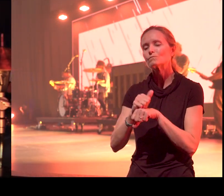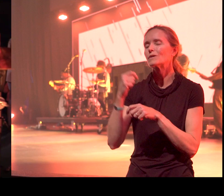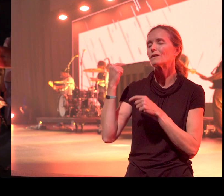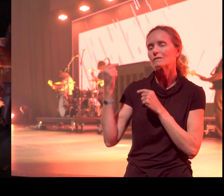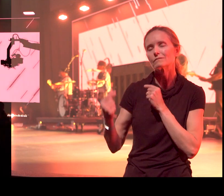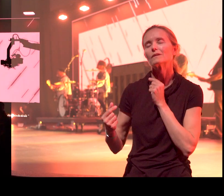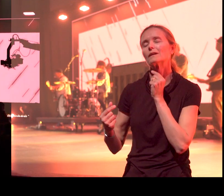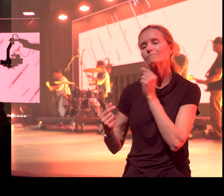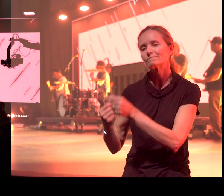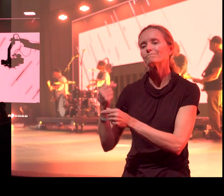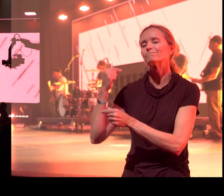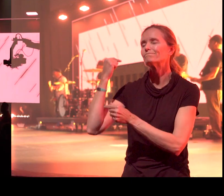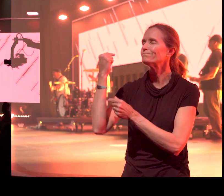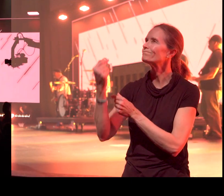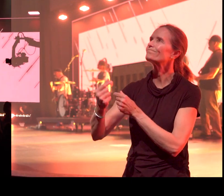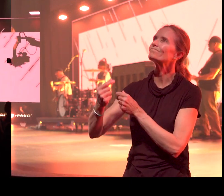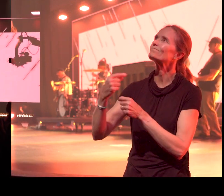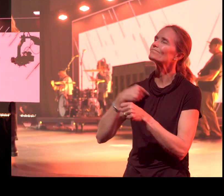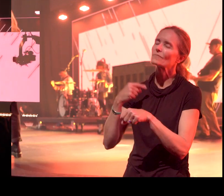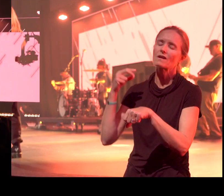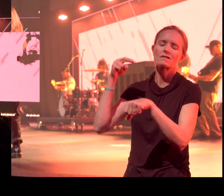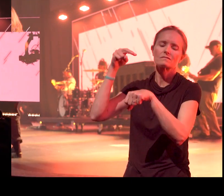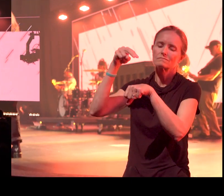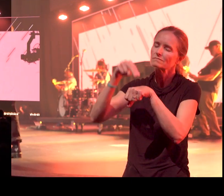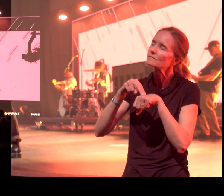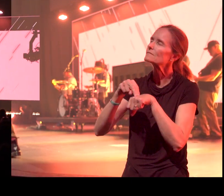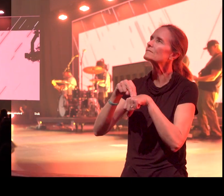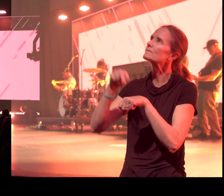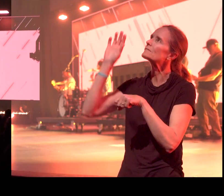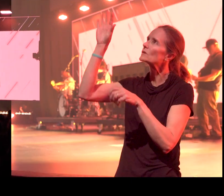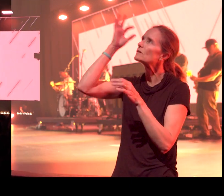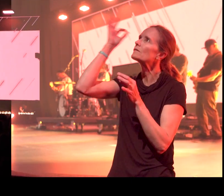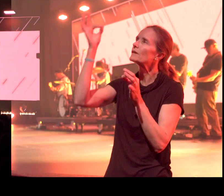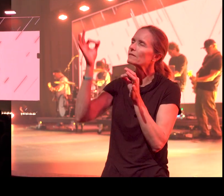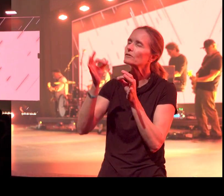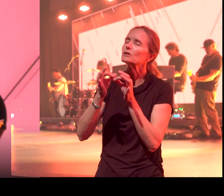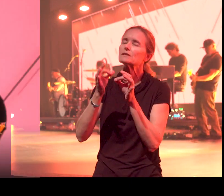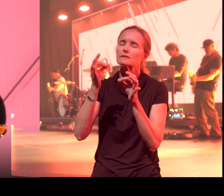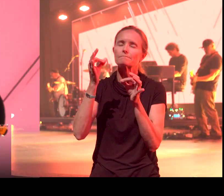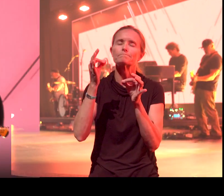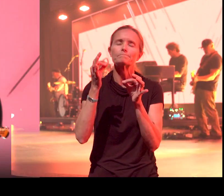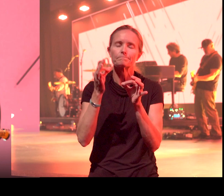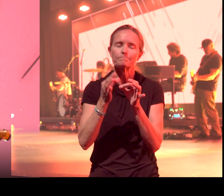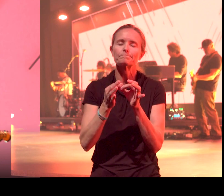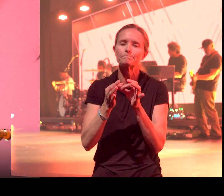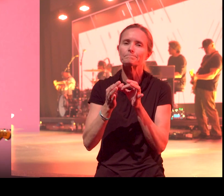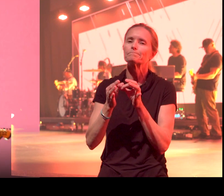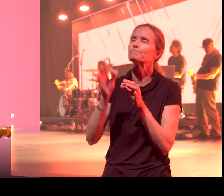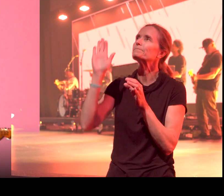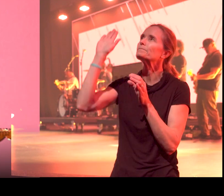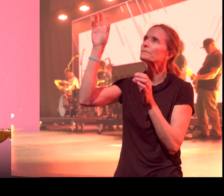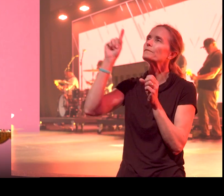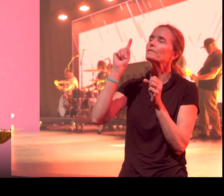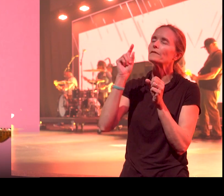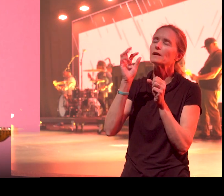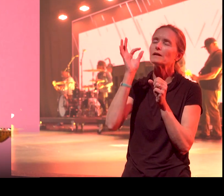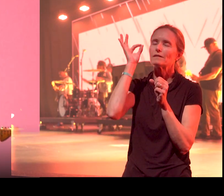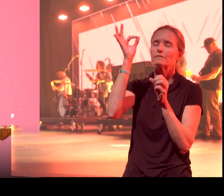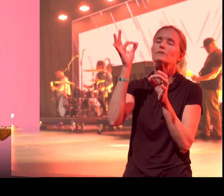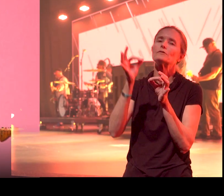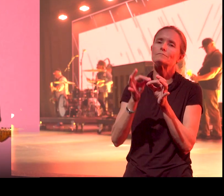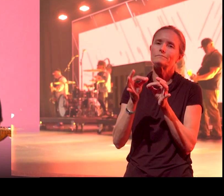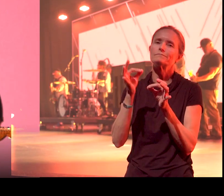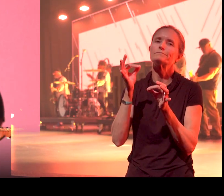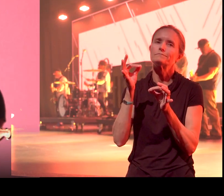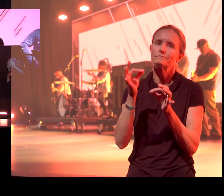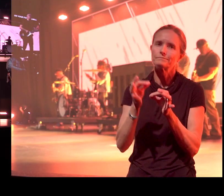Oh rock of ages, I'm standing on your faithfulness. Hey.